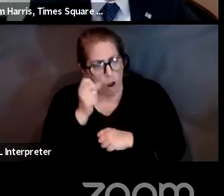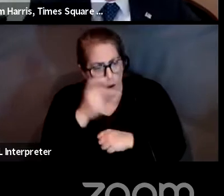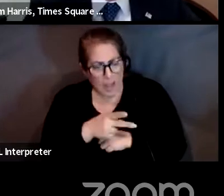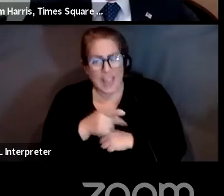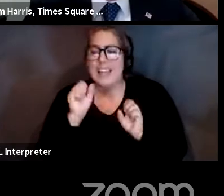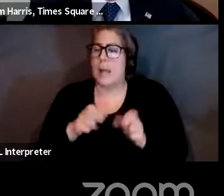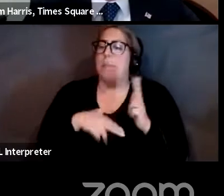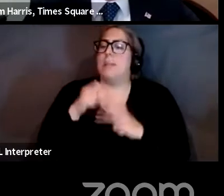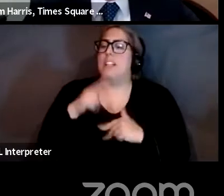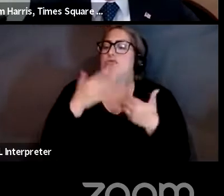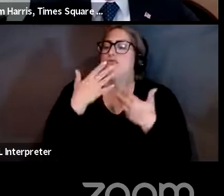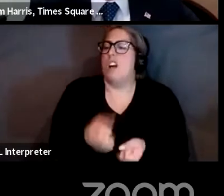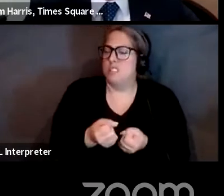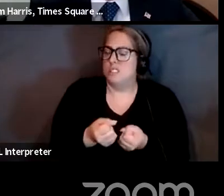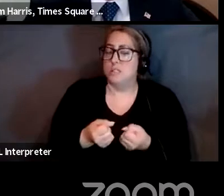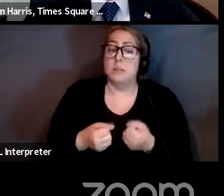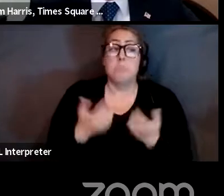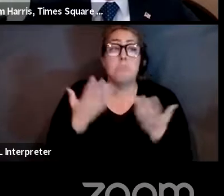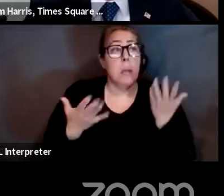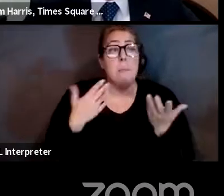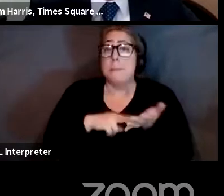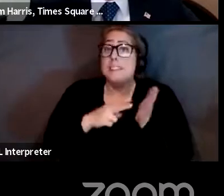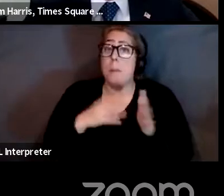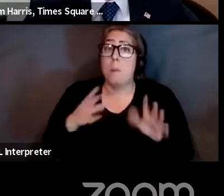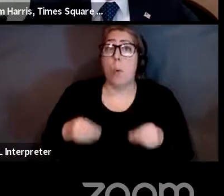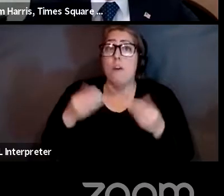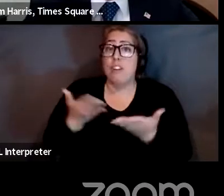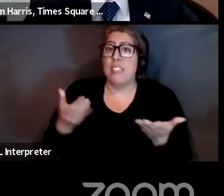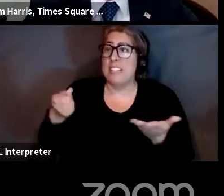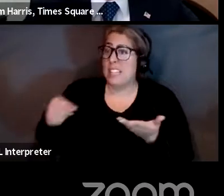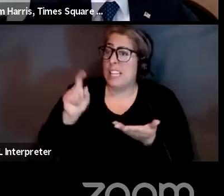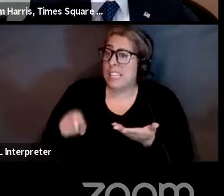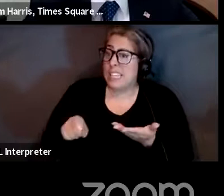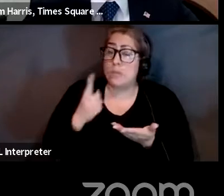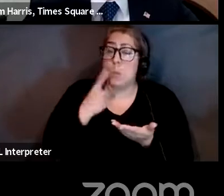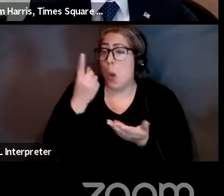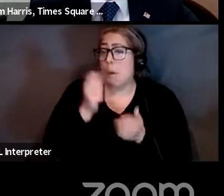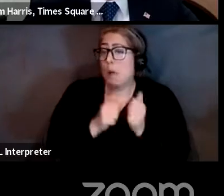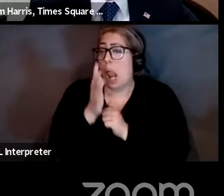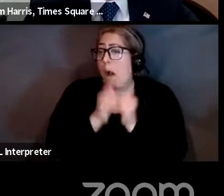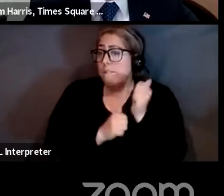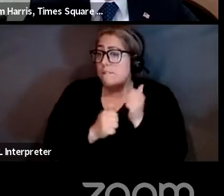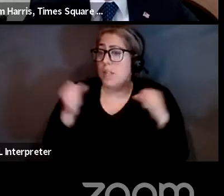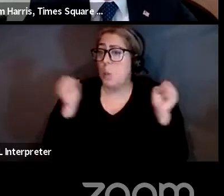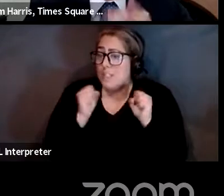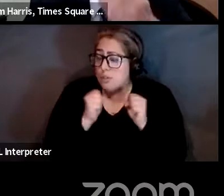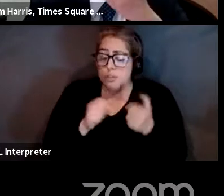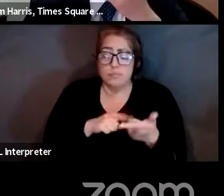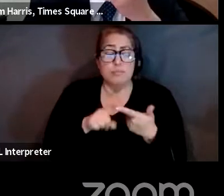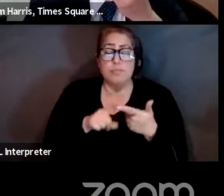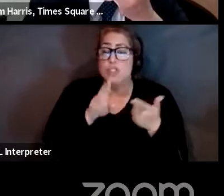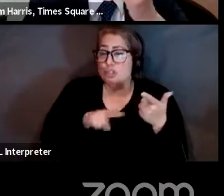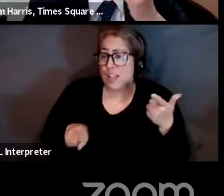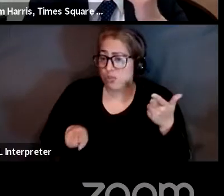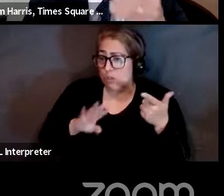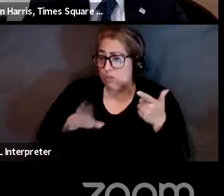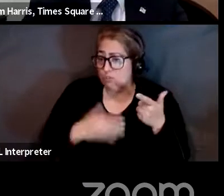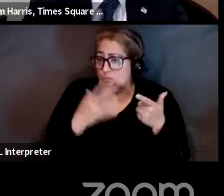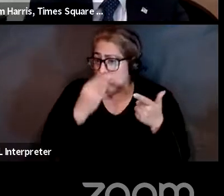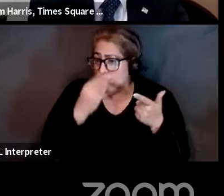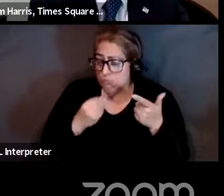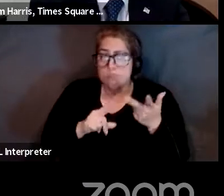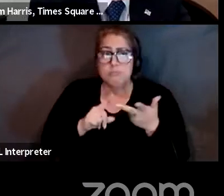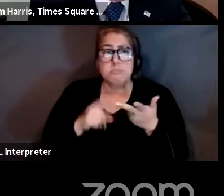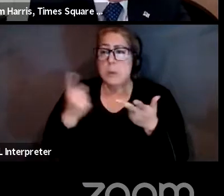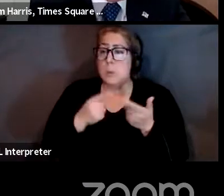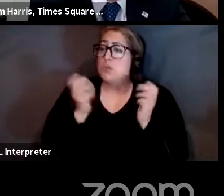they need, whether it's, you know, just a pair of gloves in the winter, or whether it's, you know, a shelter, or whether it's just, you know, someone to